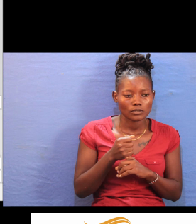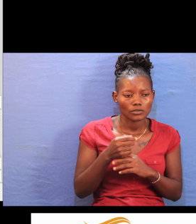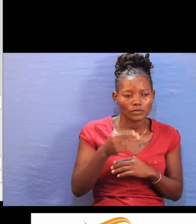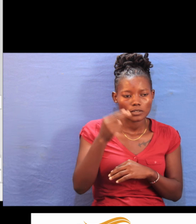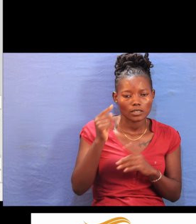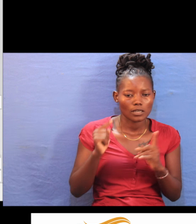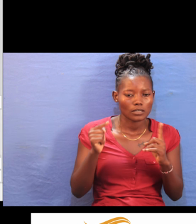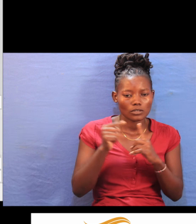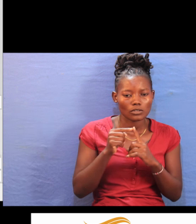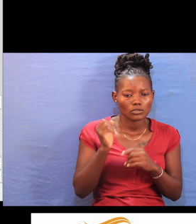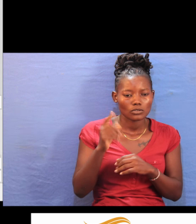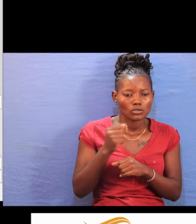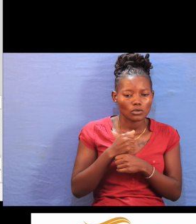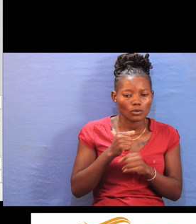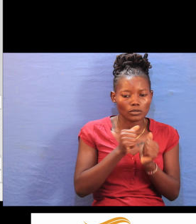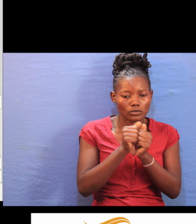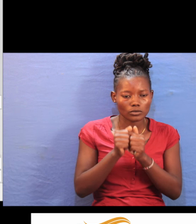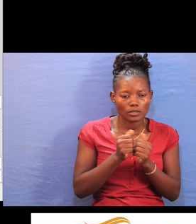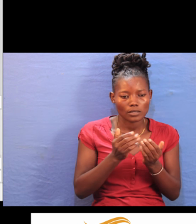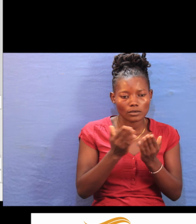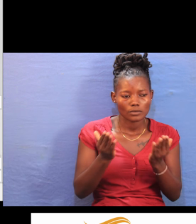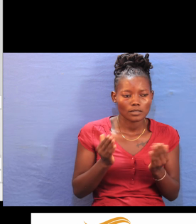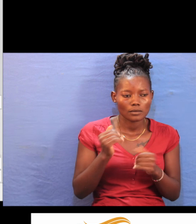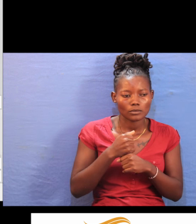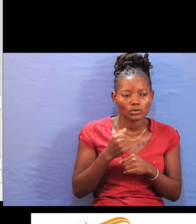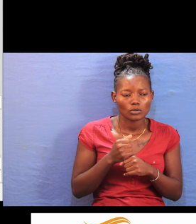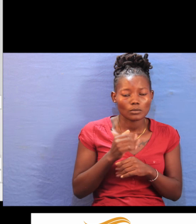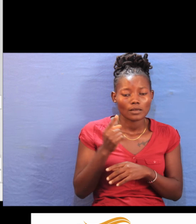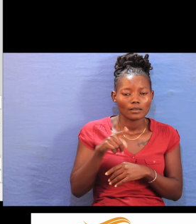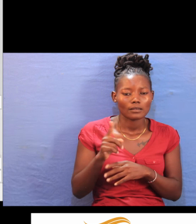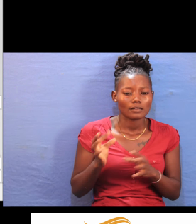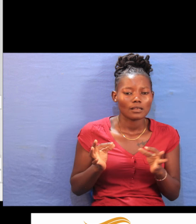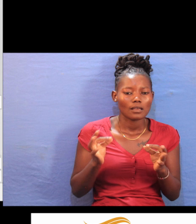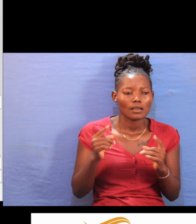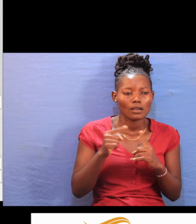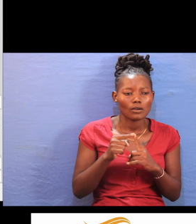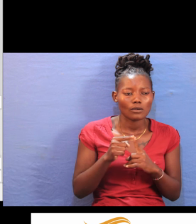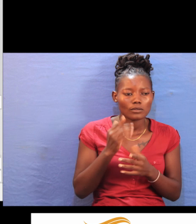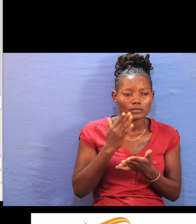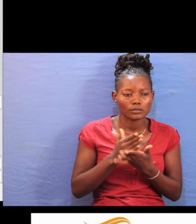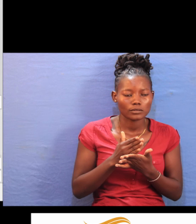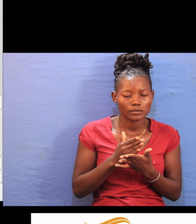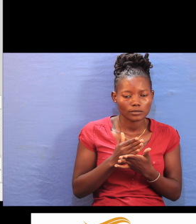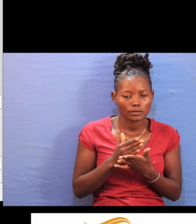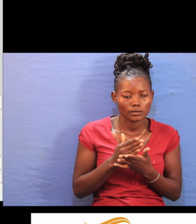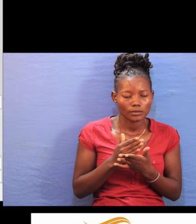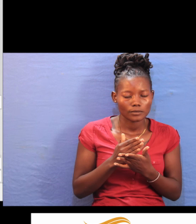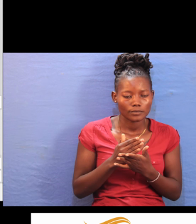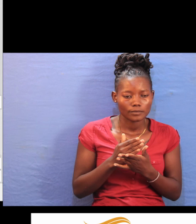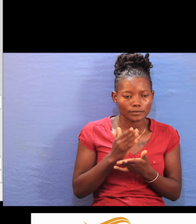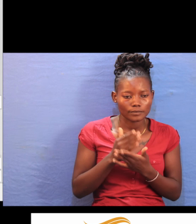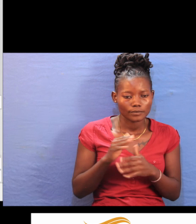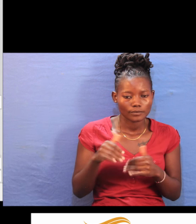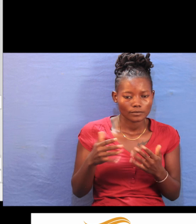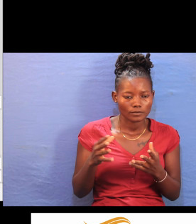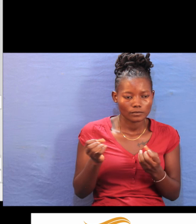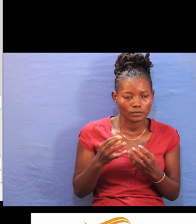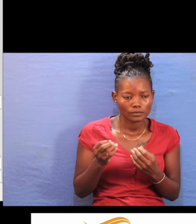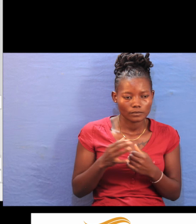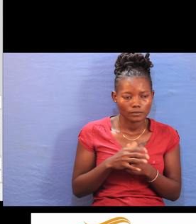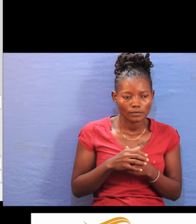potential, and we need to be honest with the athletes, as well. If we know that this athlete, doesn't have the potential to